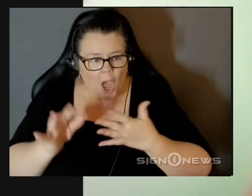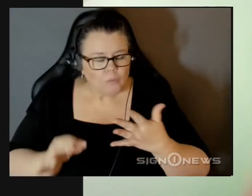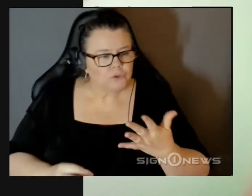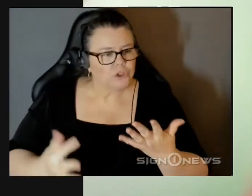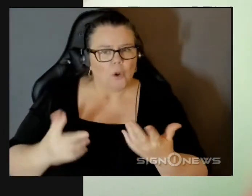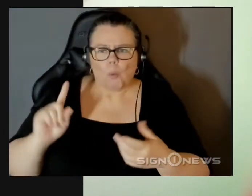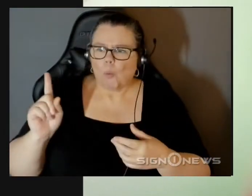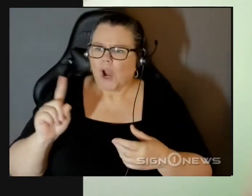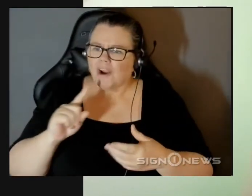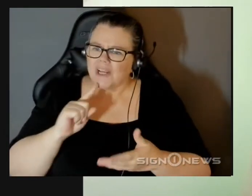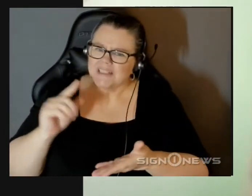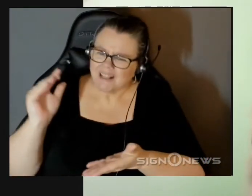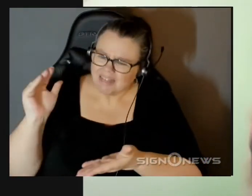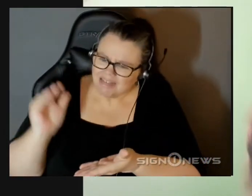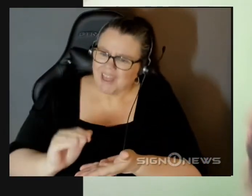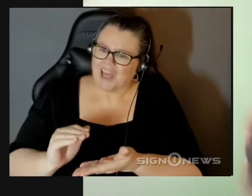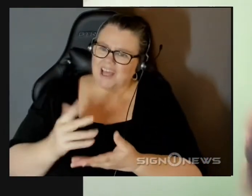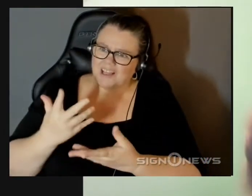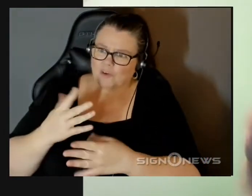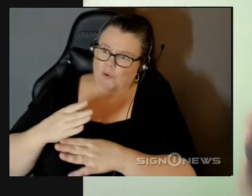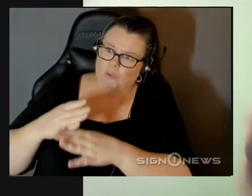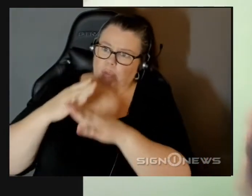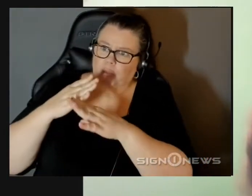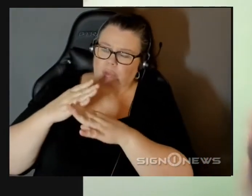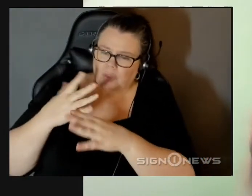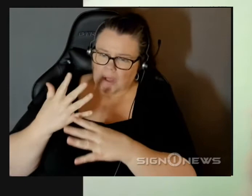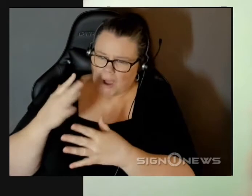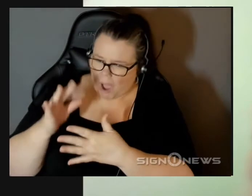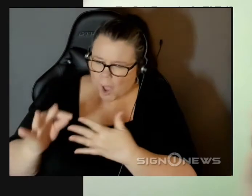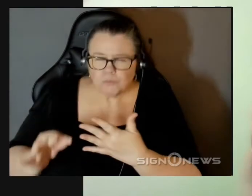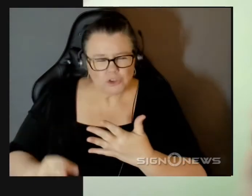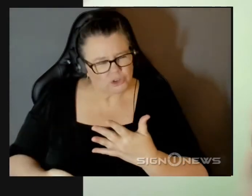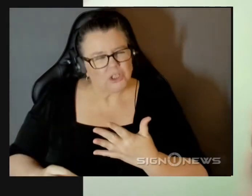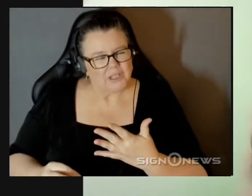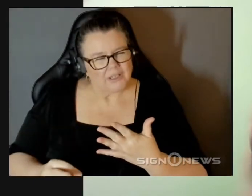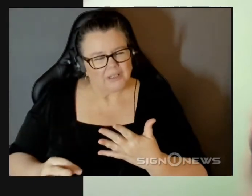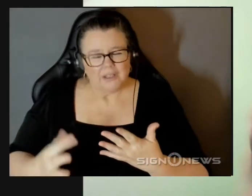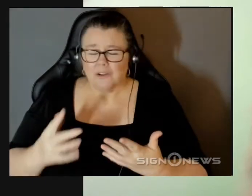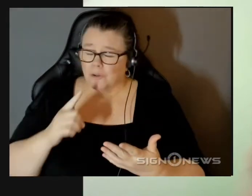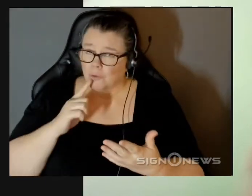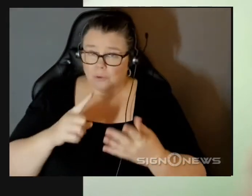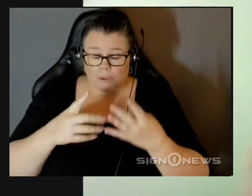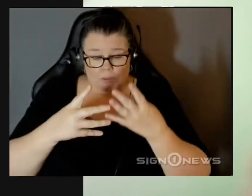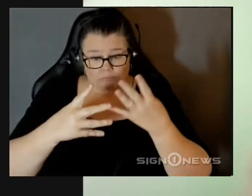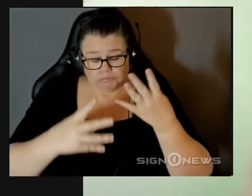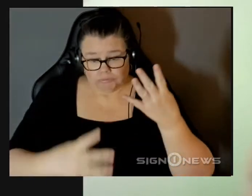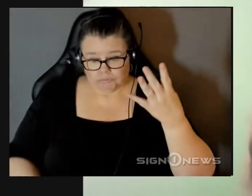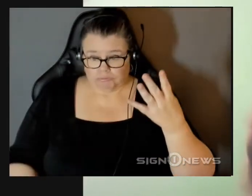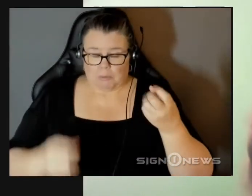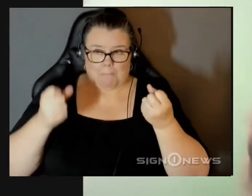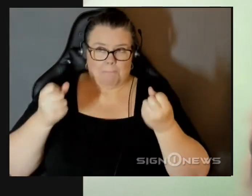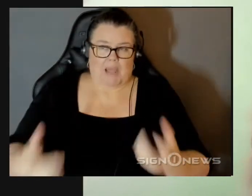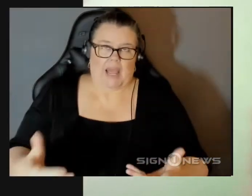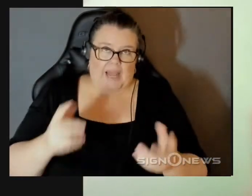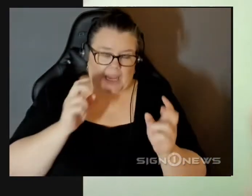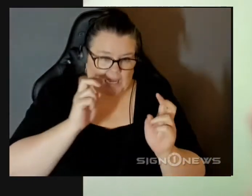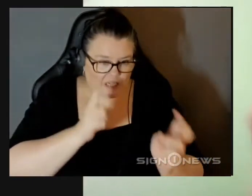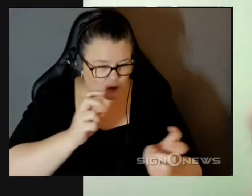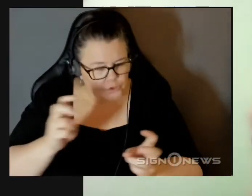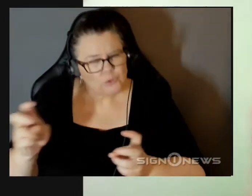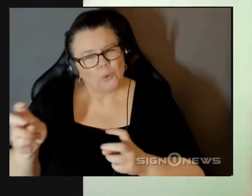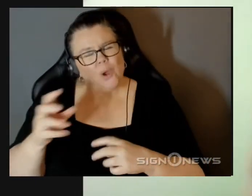court review. So I think this brings to light a lot of different kinds of issues, and really also thinking, why